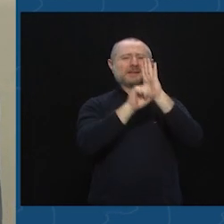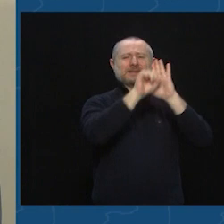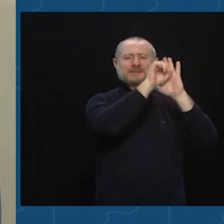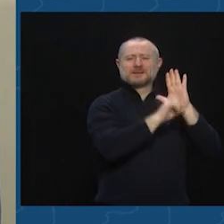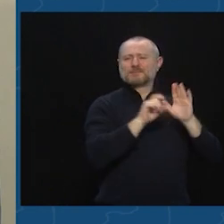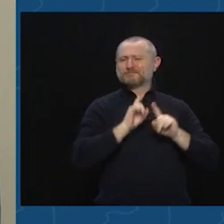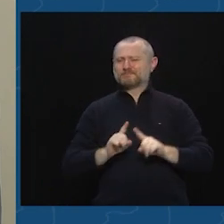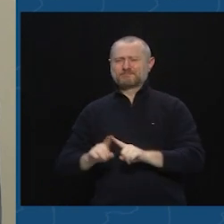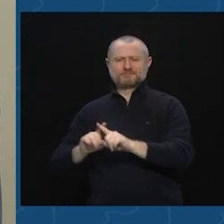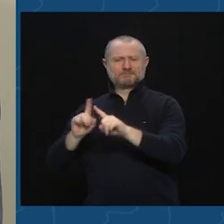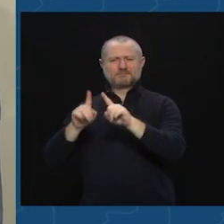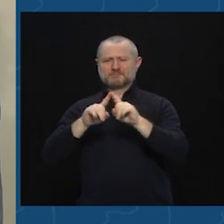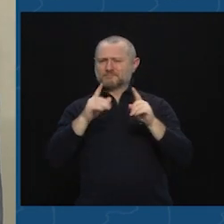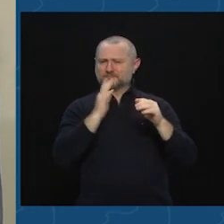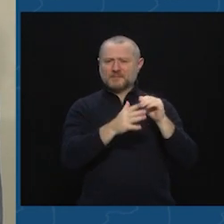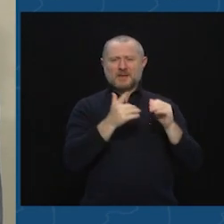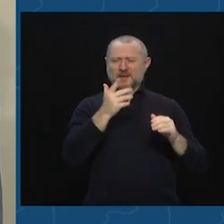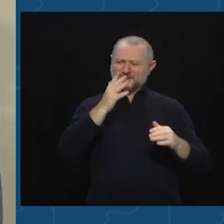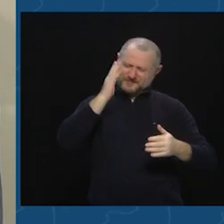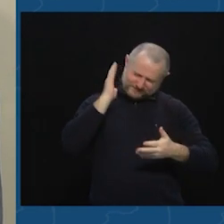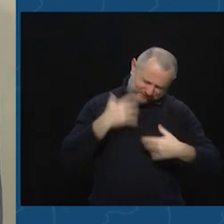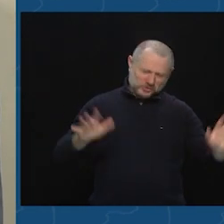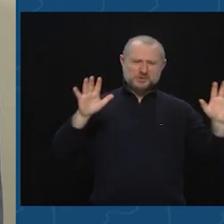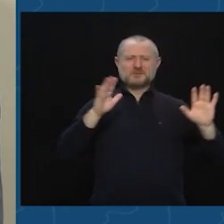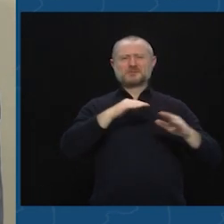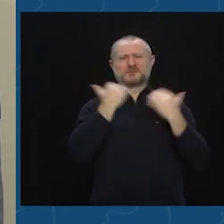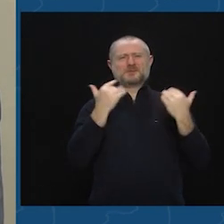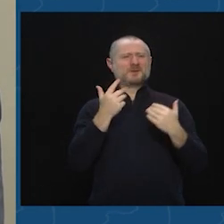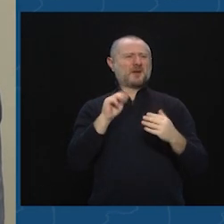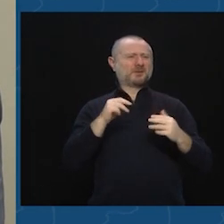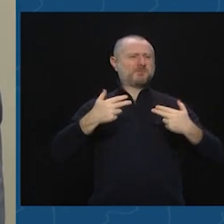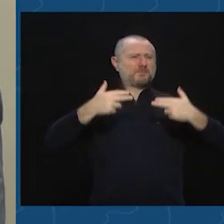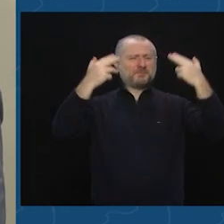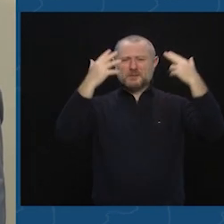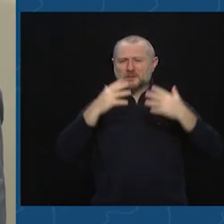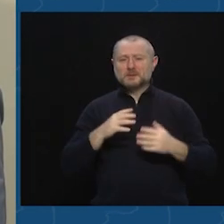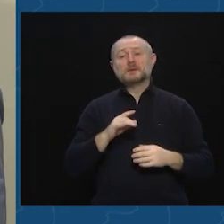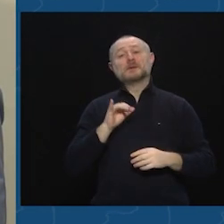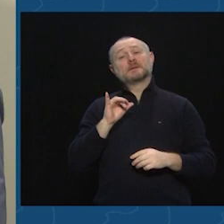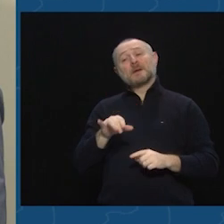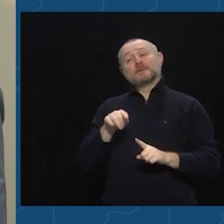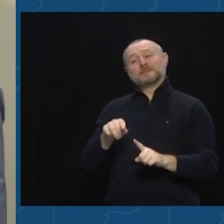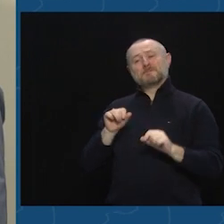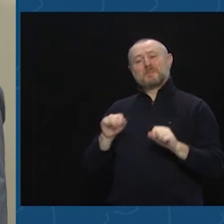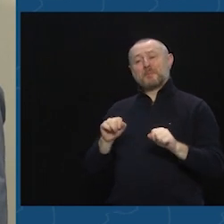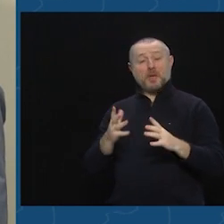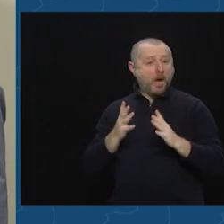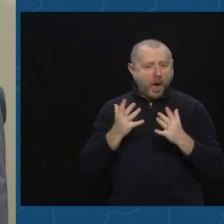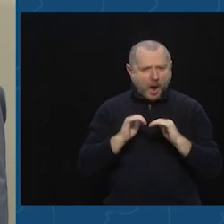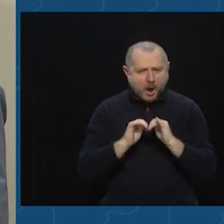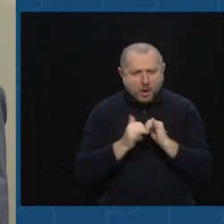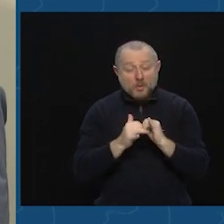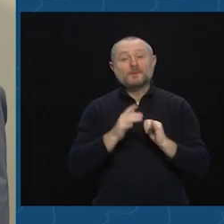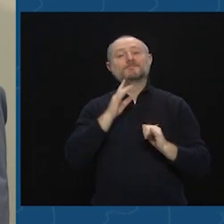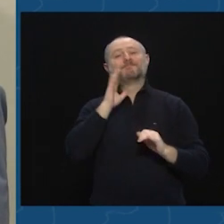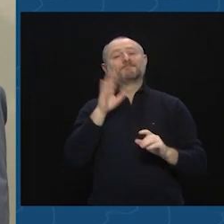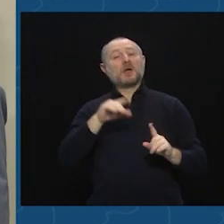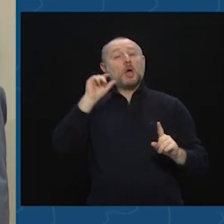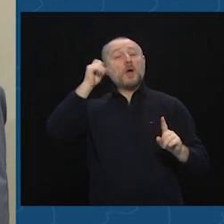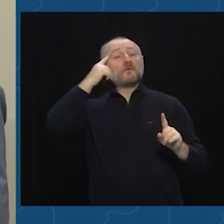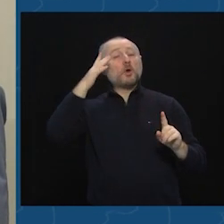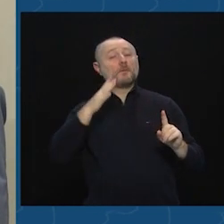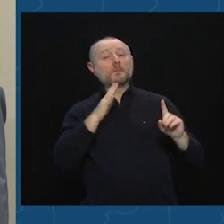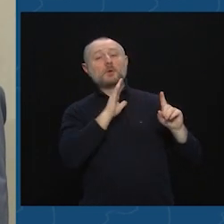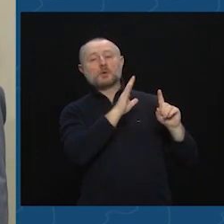of this consortium was only made possible thanks to the ongoing support of Governor Hochul. She shares our sense